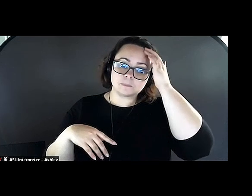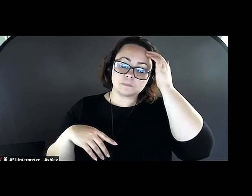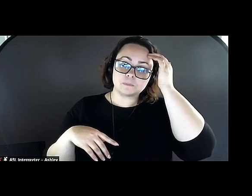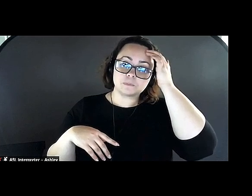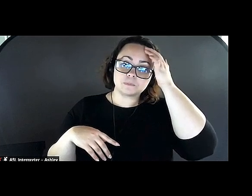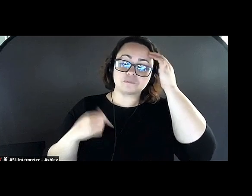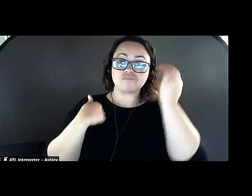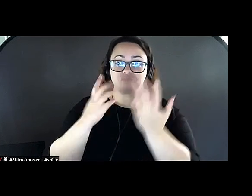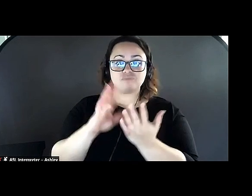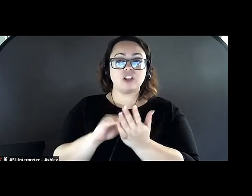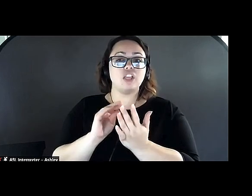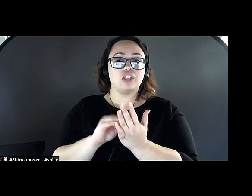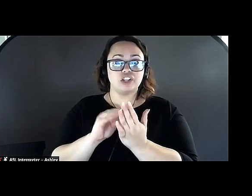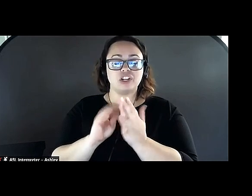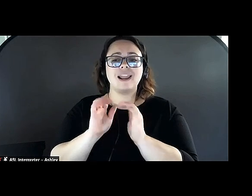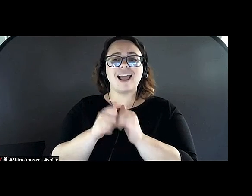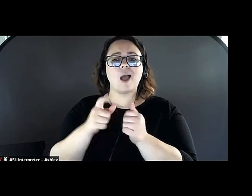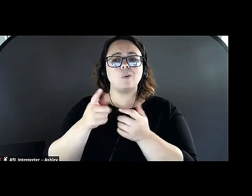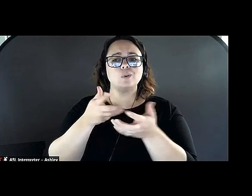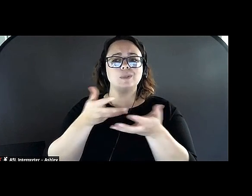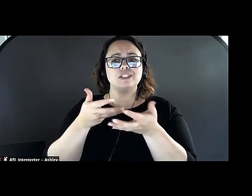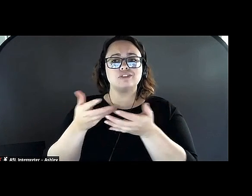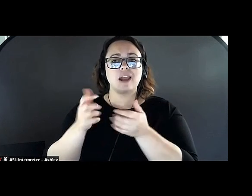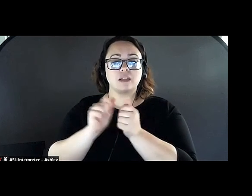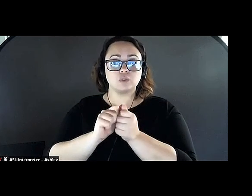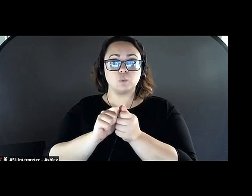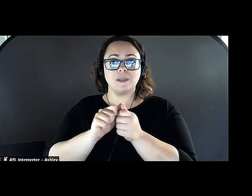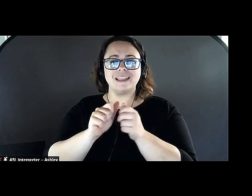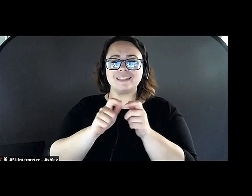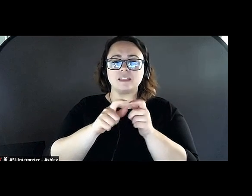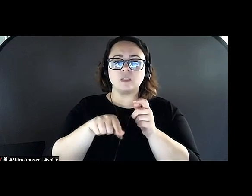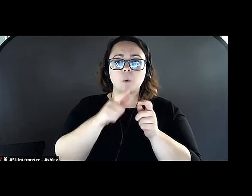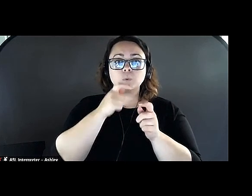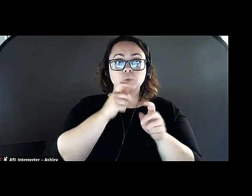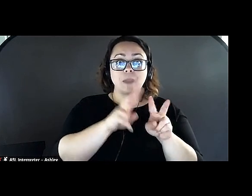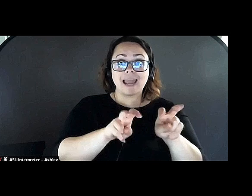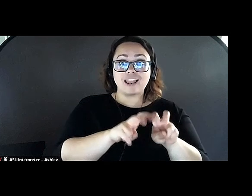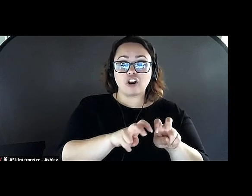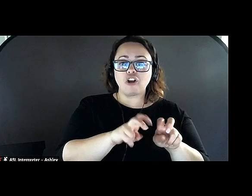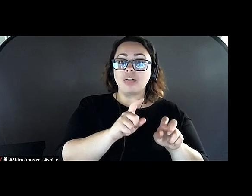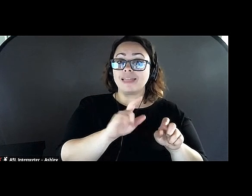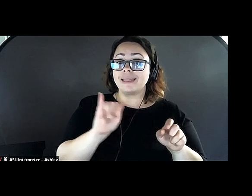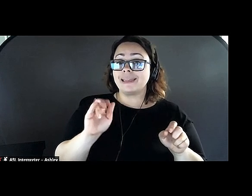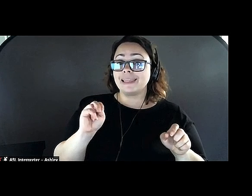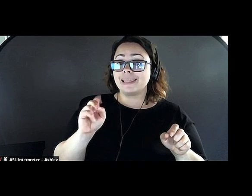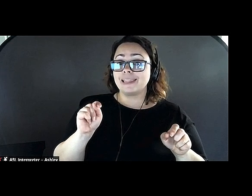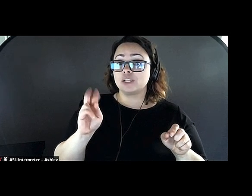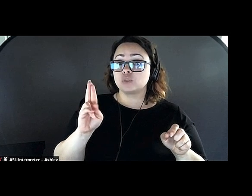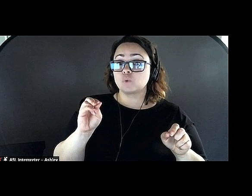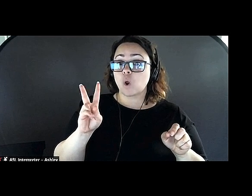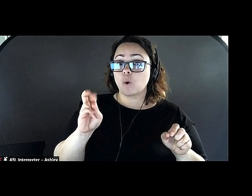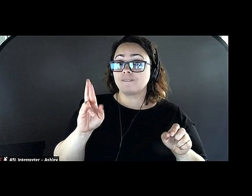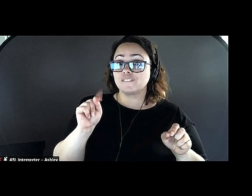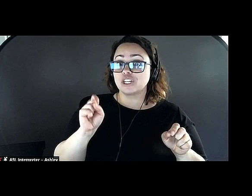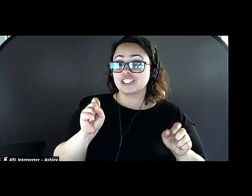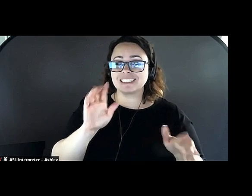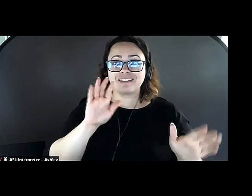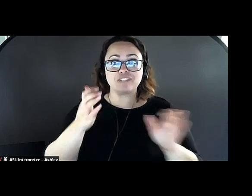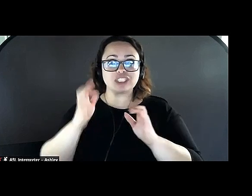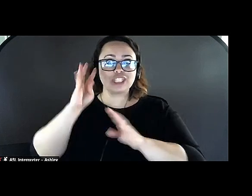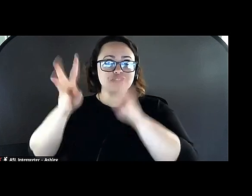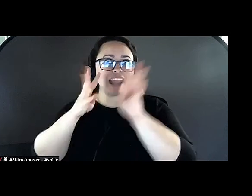I learned that how you interact with analytical introverts versus creative